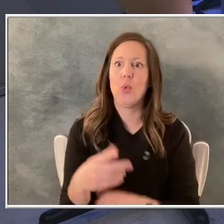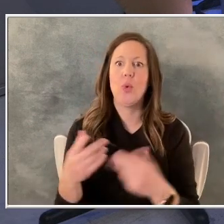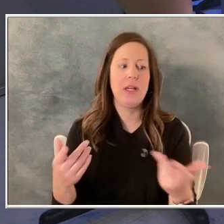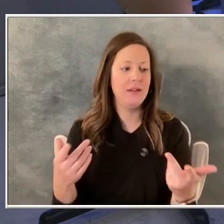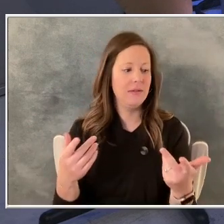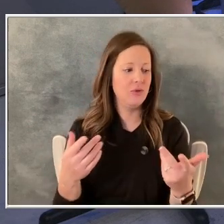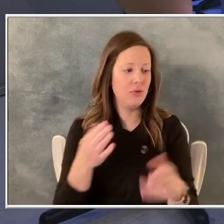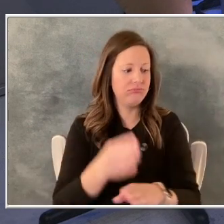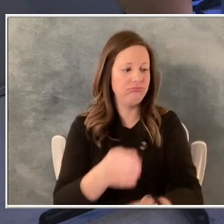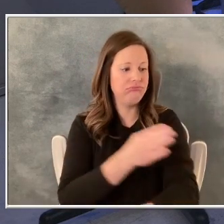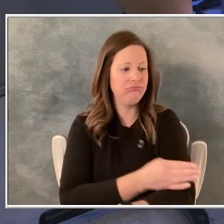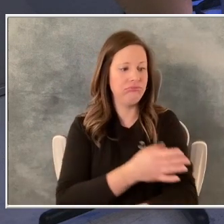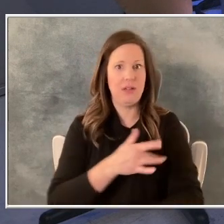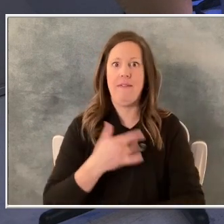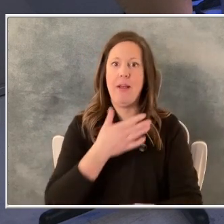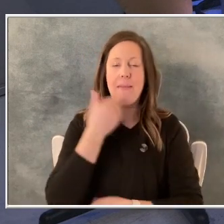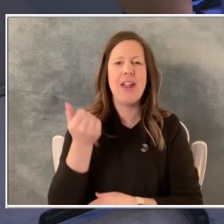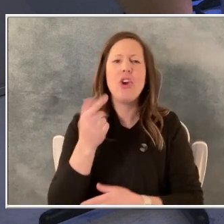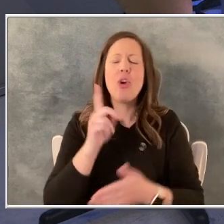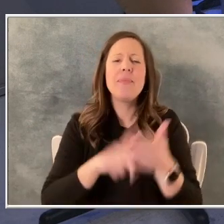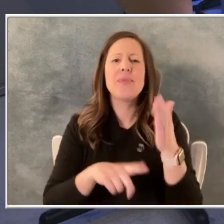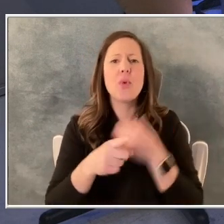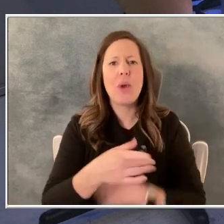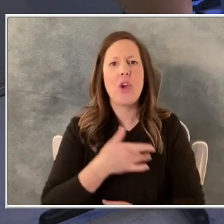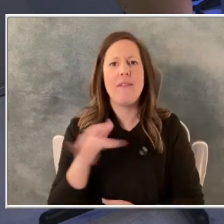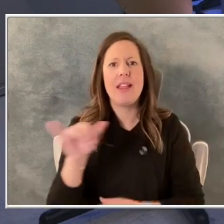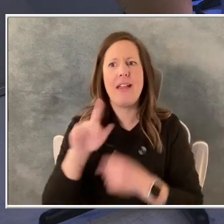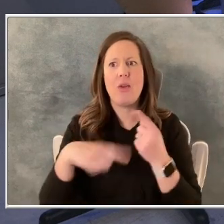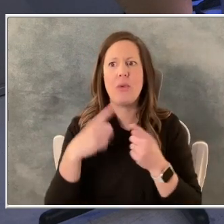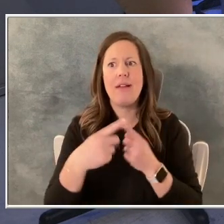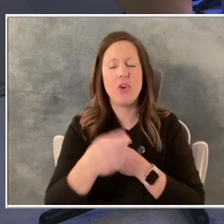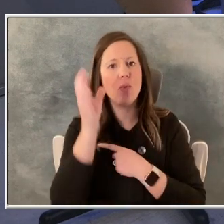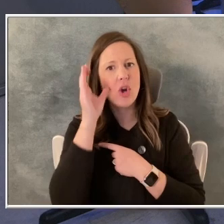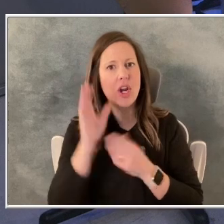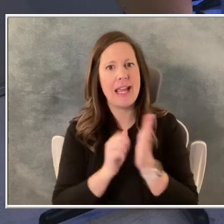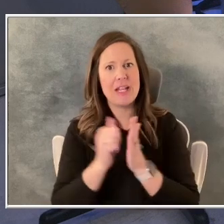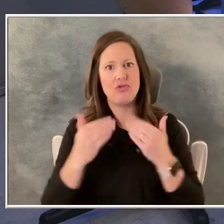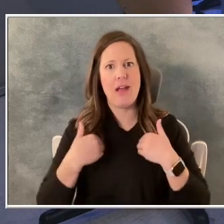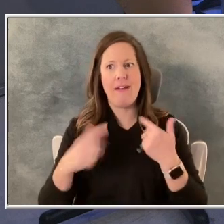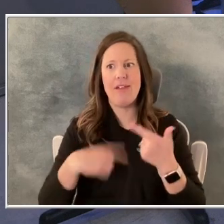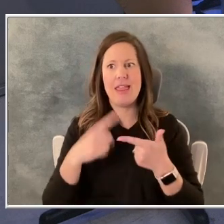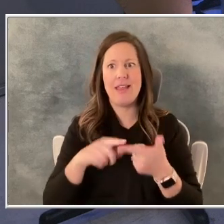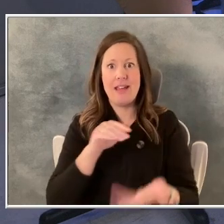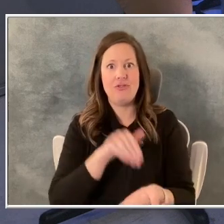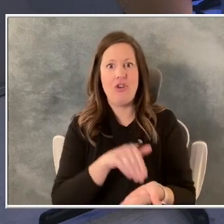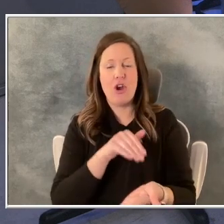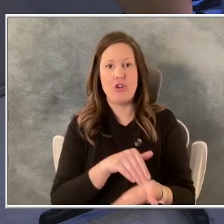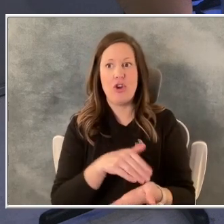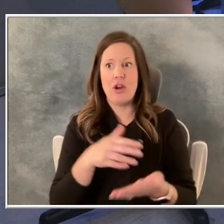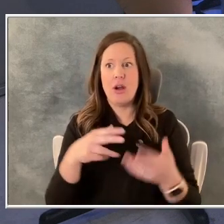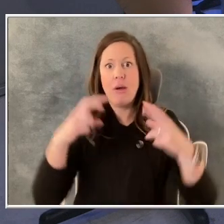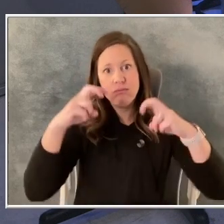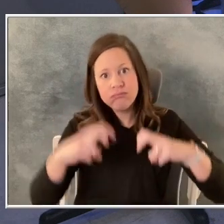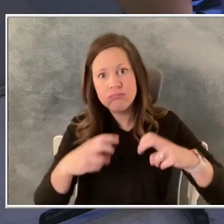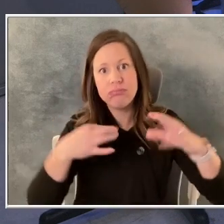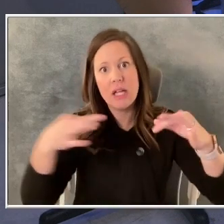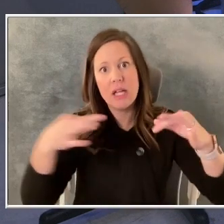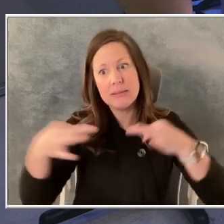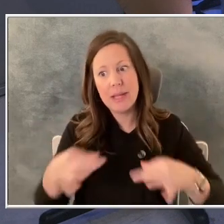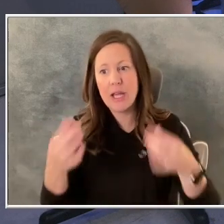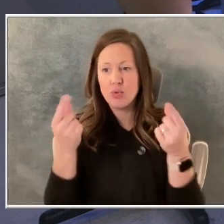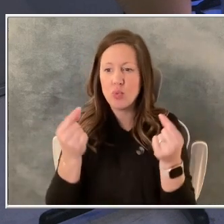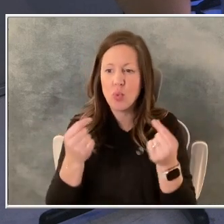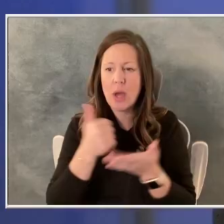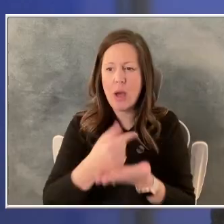What was it like when you heard that you had cancer and then Dr. Chen comes along and is telling you exactly what he's going to do to get you better? Yeah, I